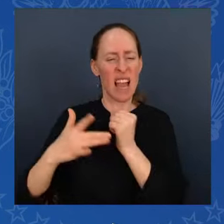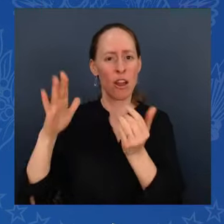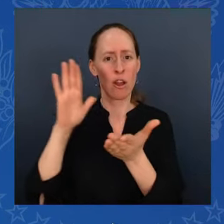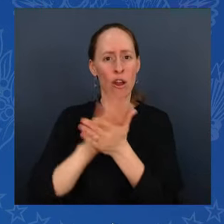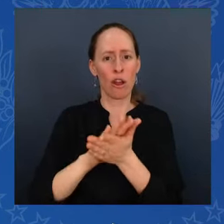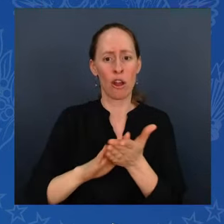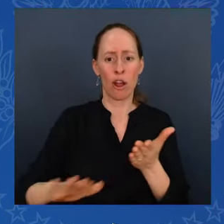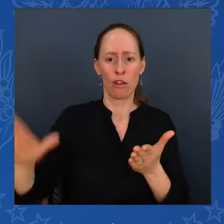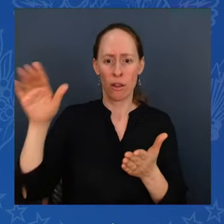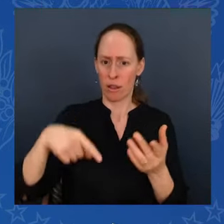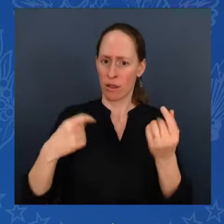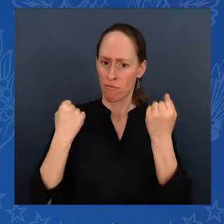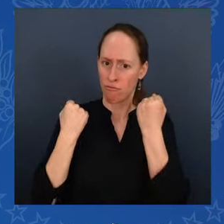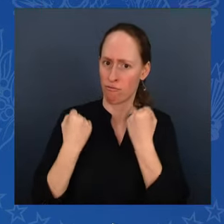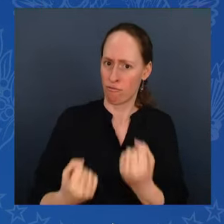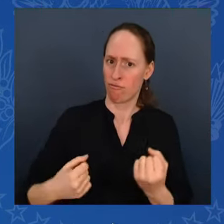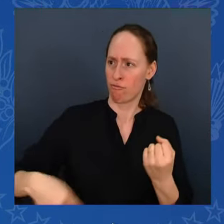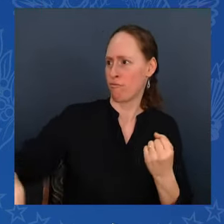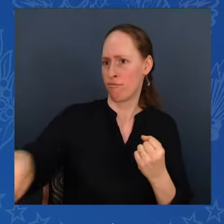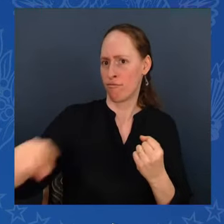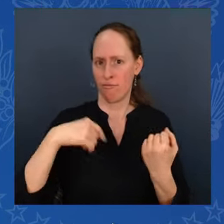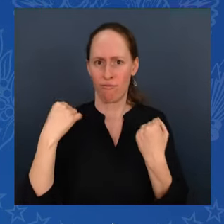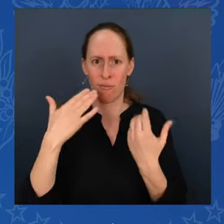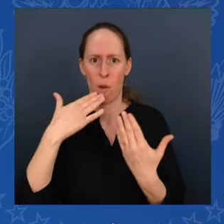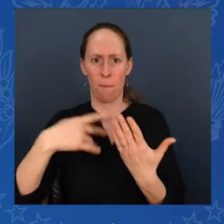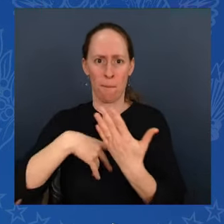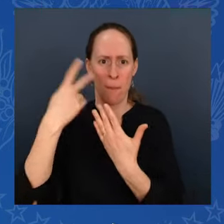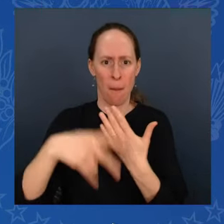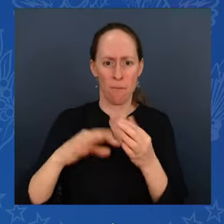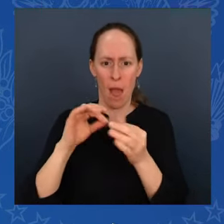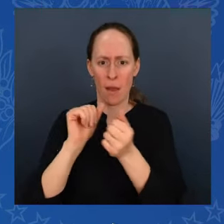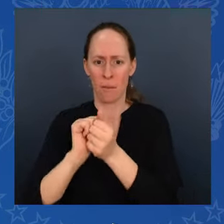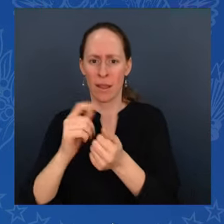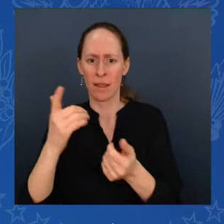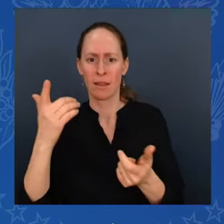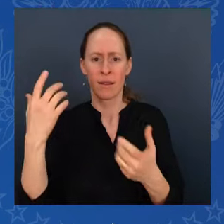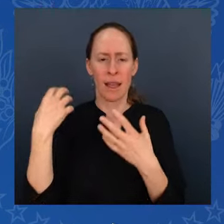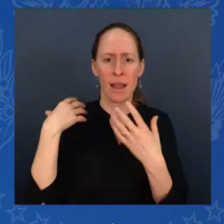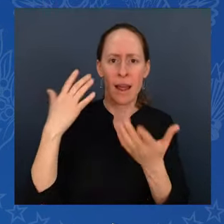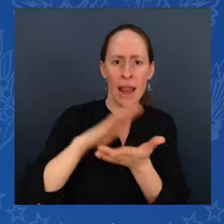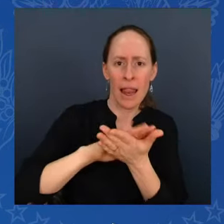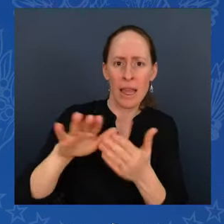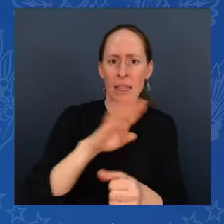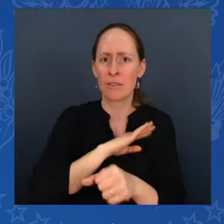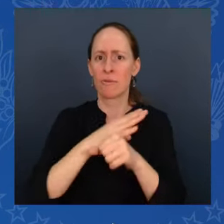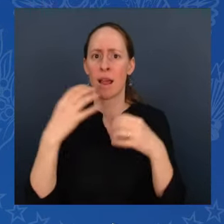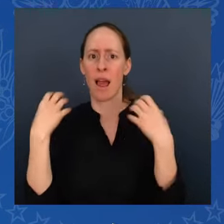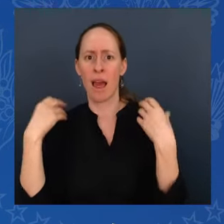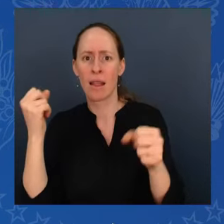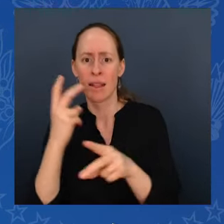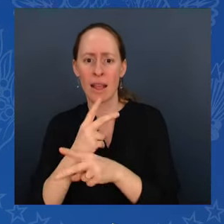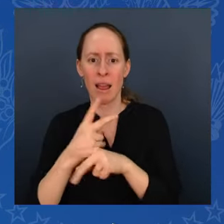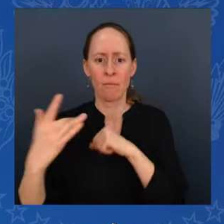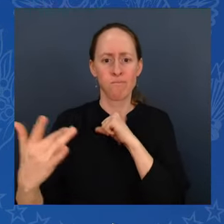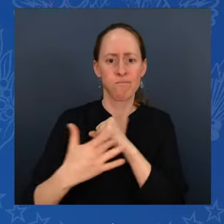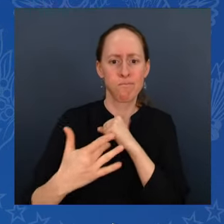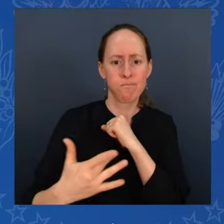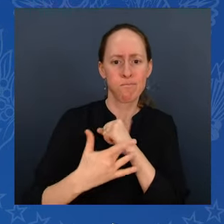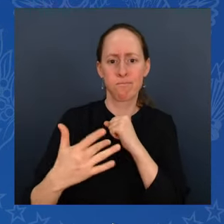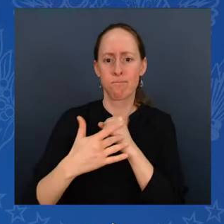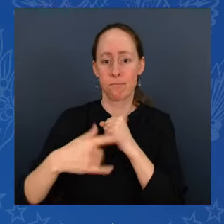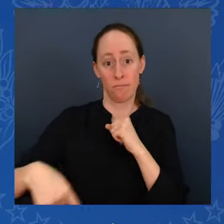technology. These apprenticeship programs are 4 and 5 years before you qualify to have a license. I love people saying,